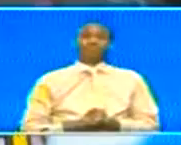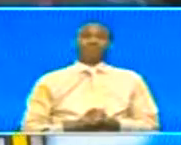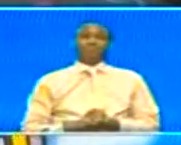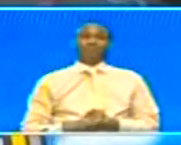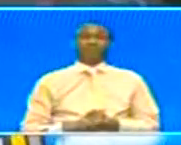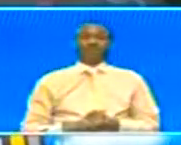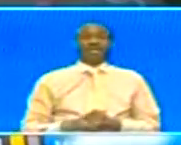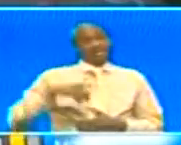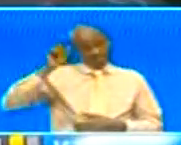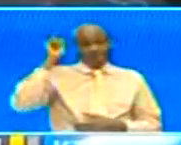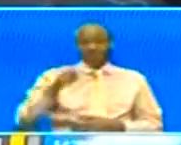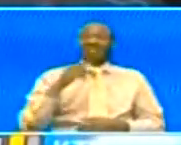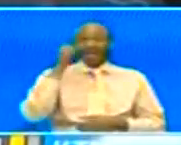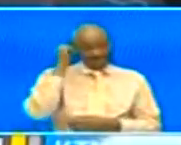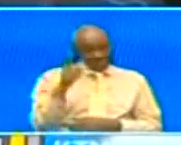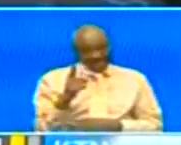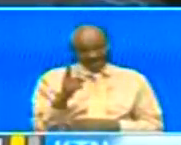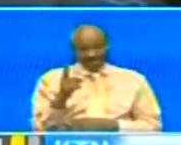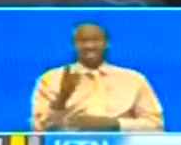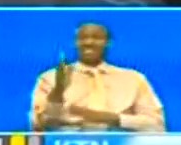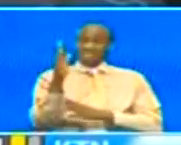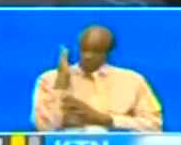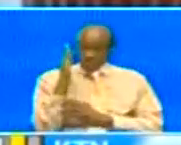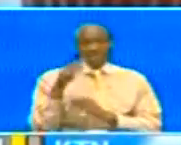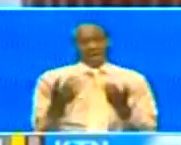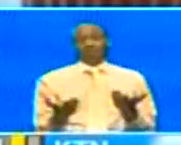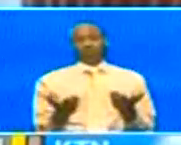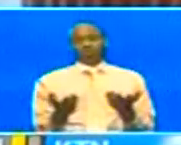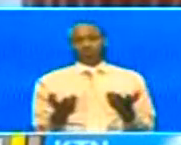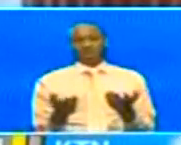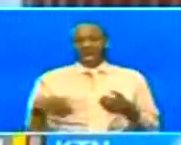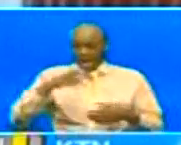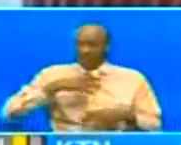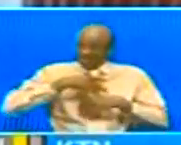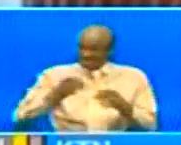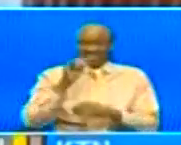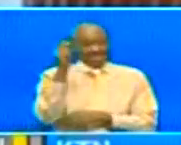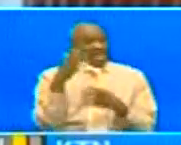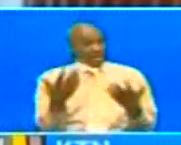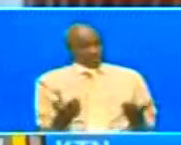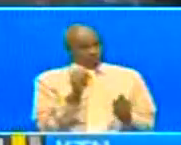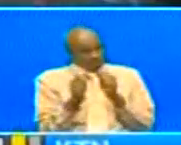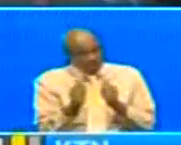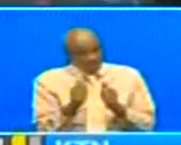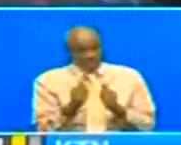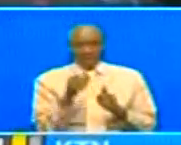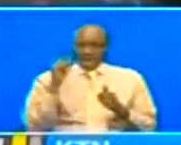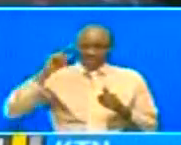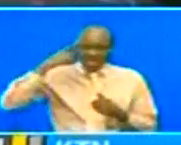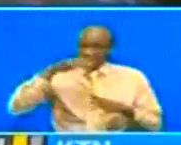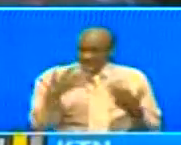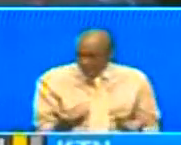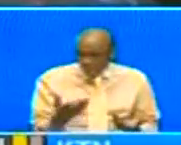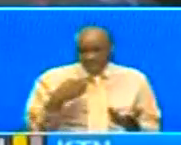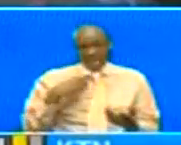They must understand what our national security policy talks about. Our interests as a nation, it speaks about our thinking in